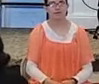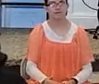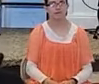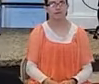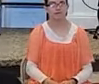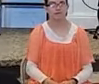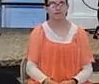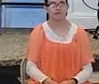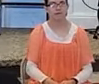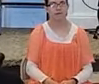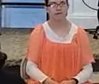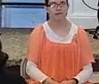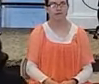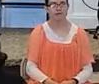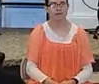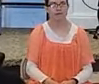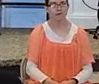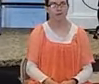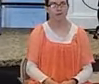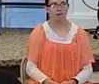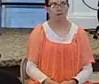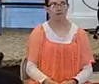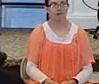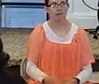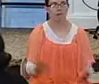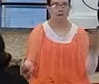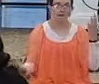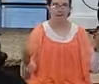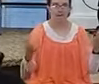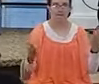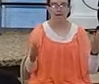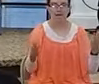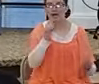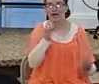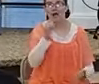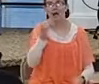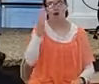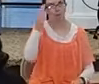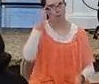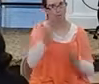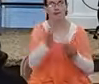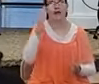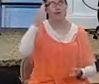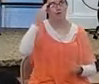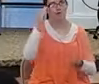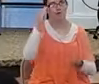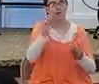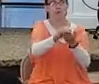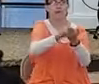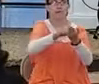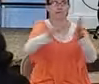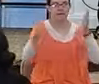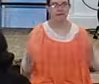Amen. Whew. So they may not have known any Bible, but they knew the author. There you go, sir.